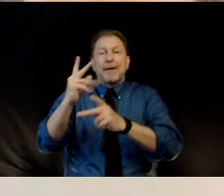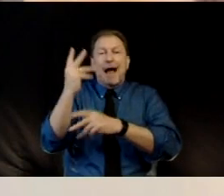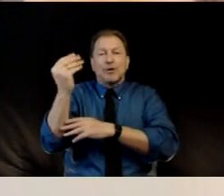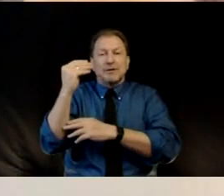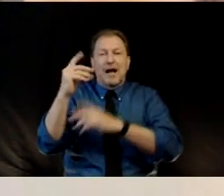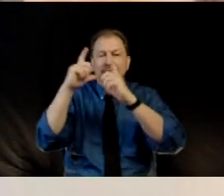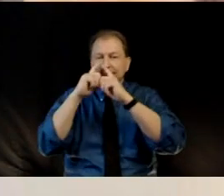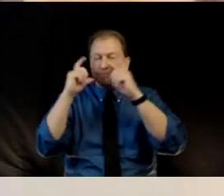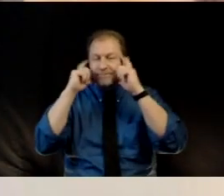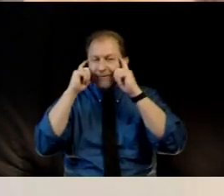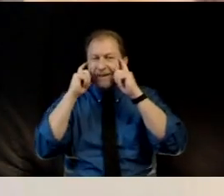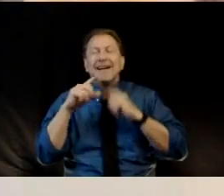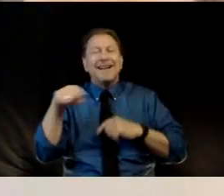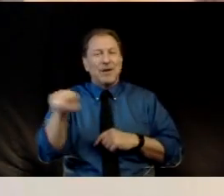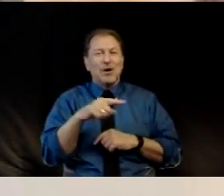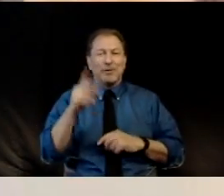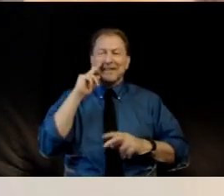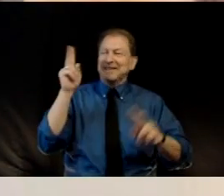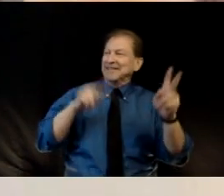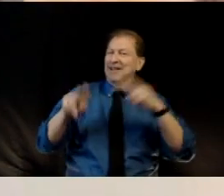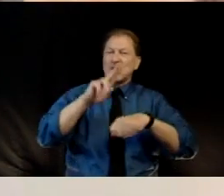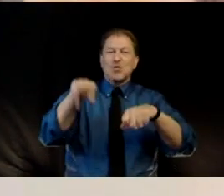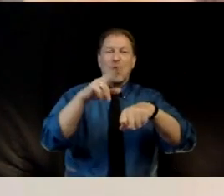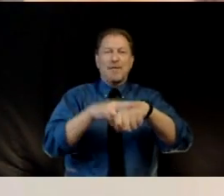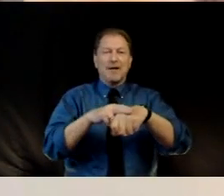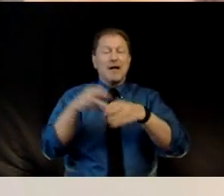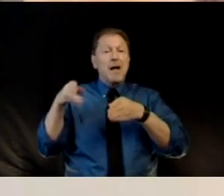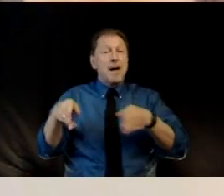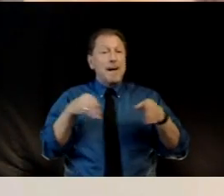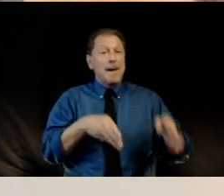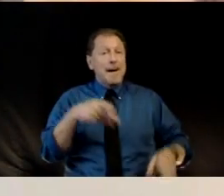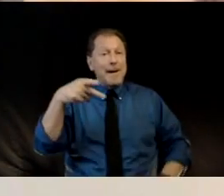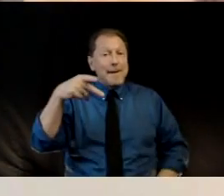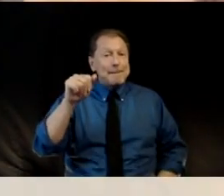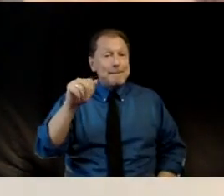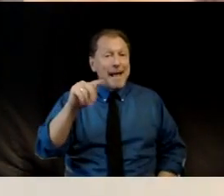as natural as wearing pants, which most of us are pretty good about.